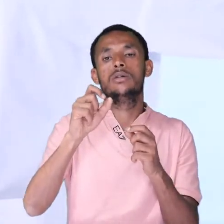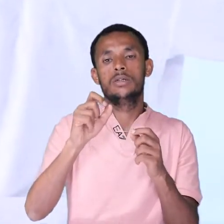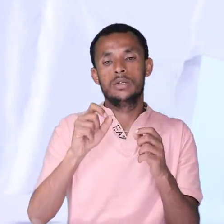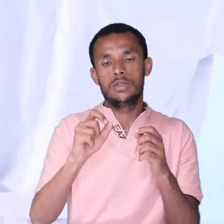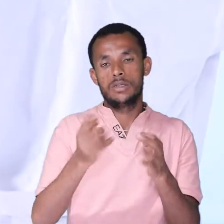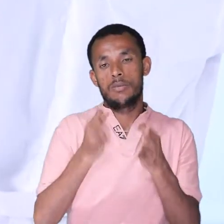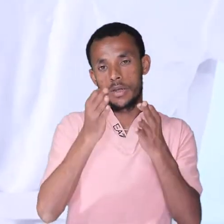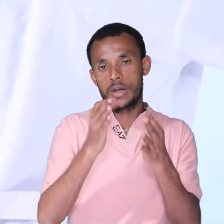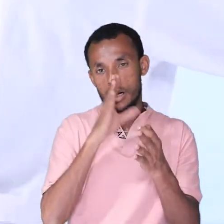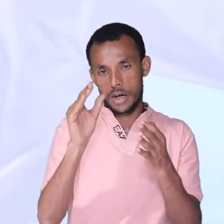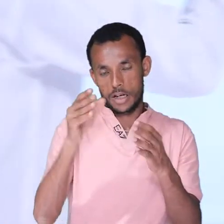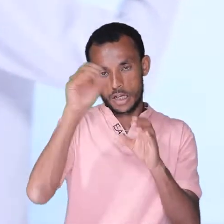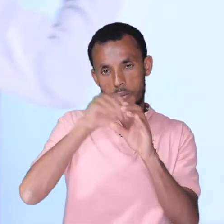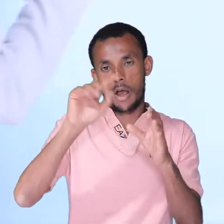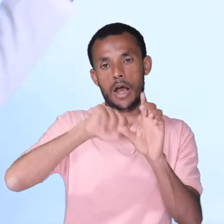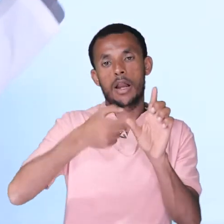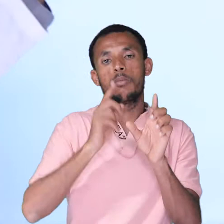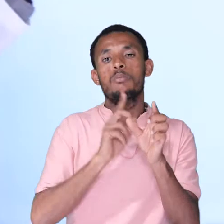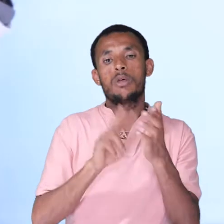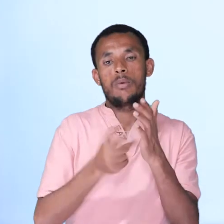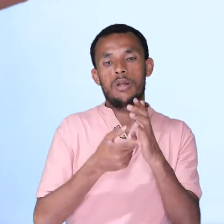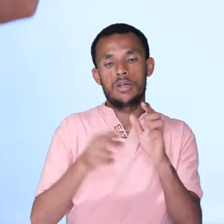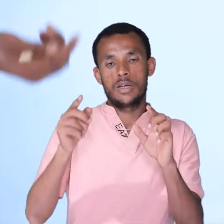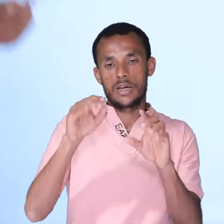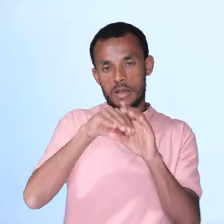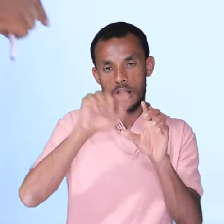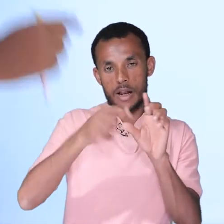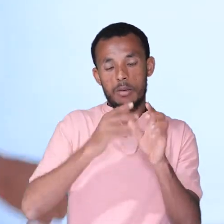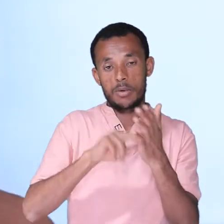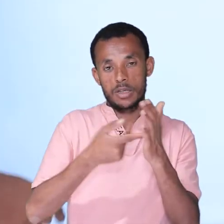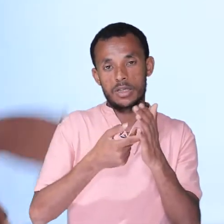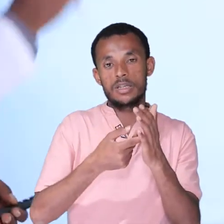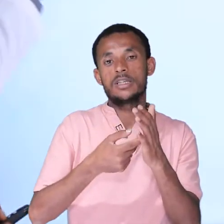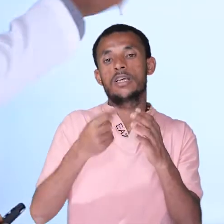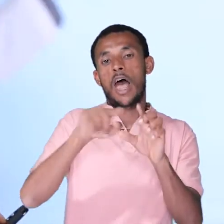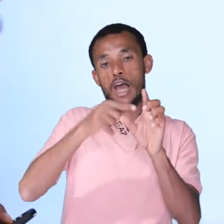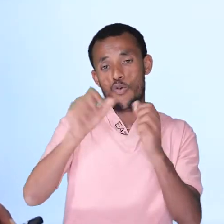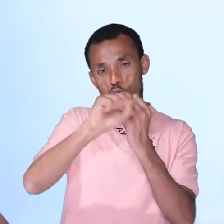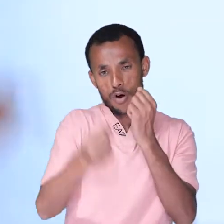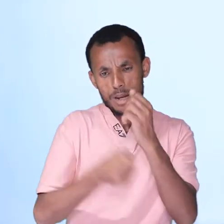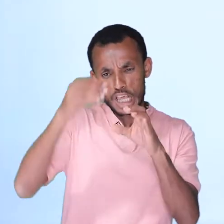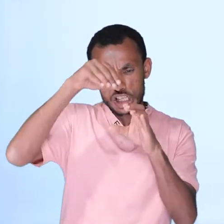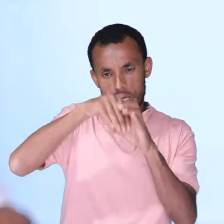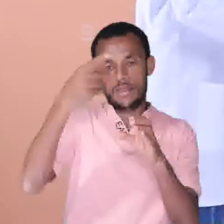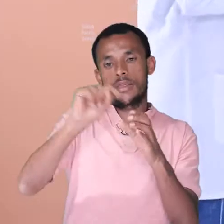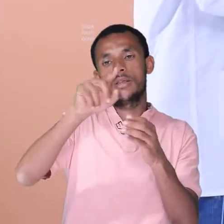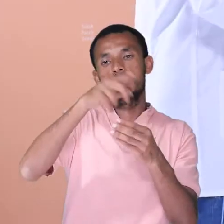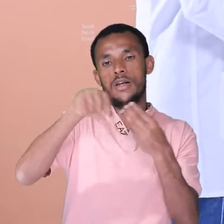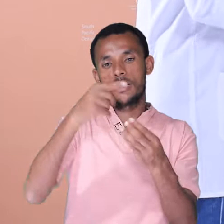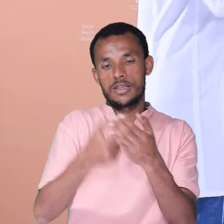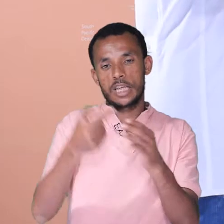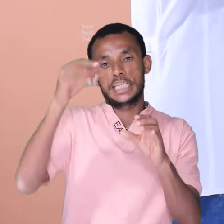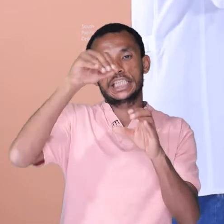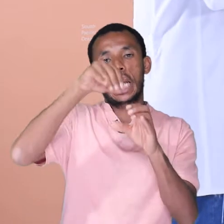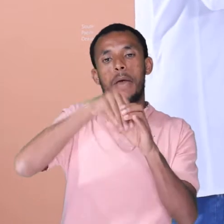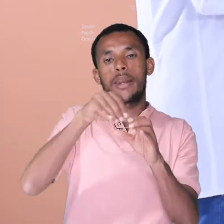is inscribed angle? Inscribed angle means the angle formed inside a circle. This angle is known as inscribed angle. And